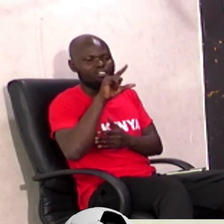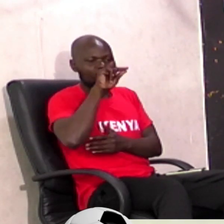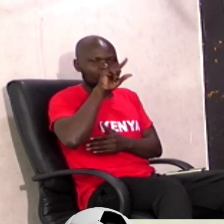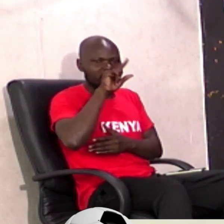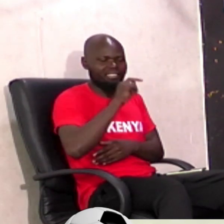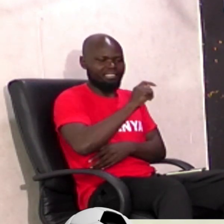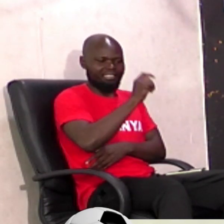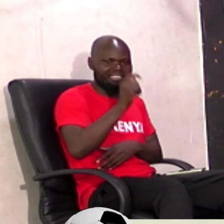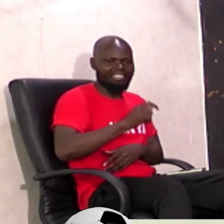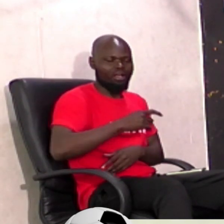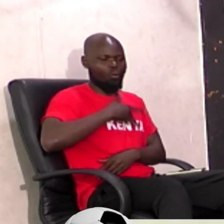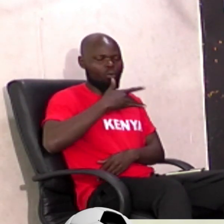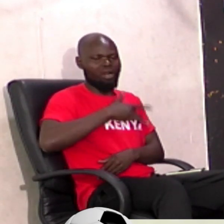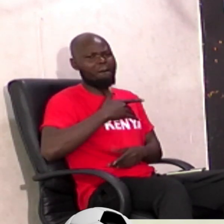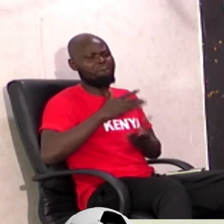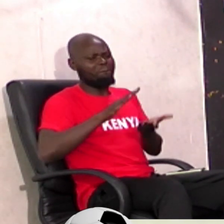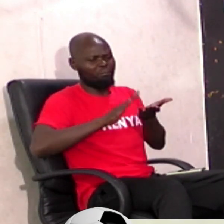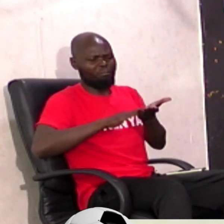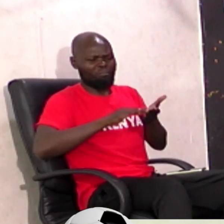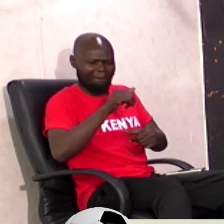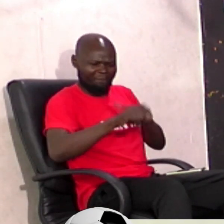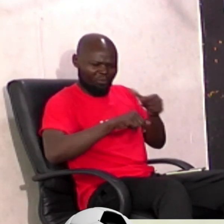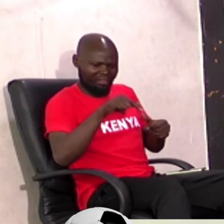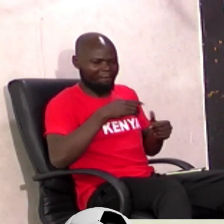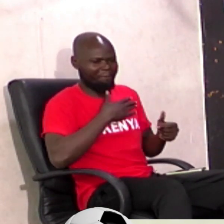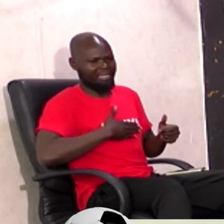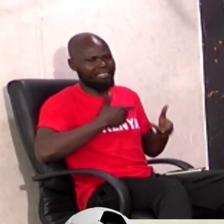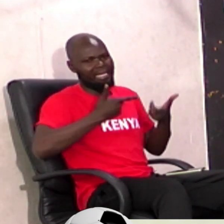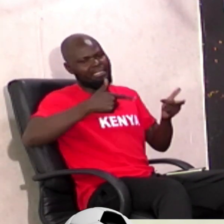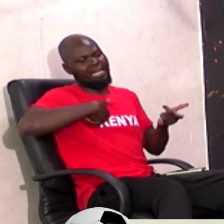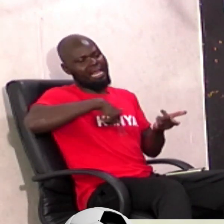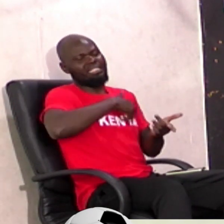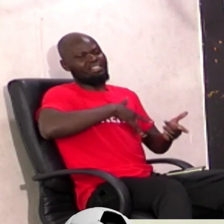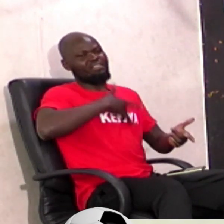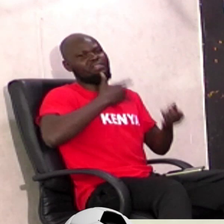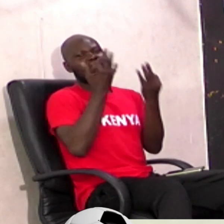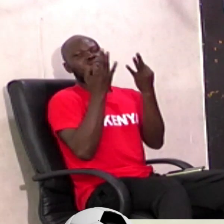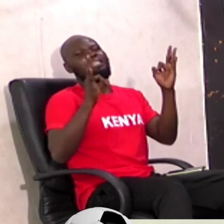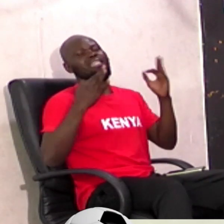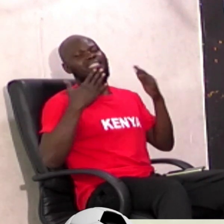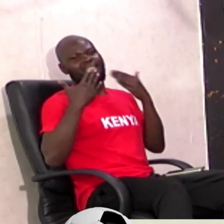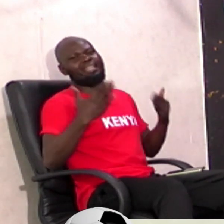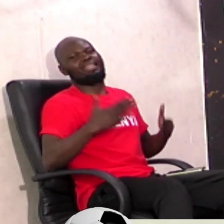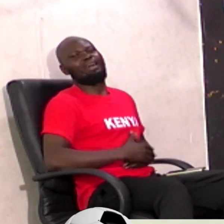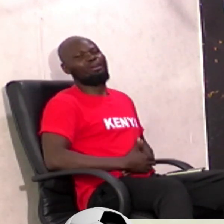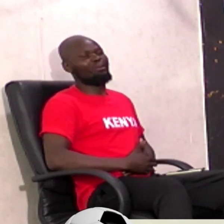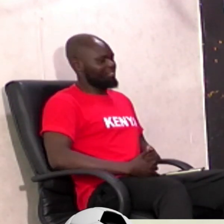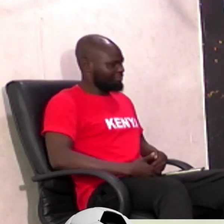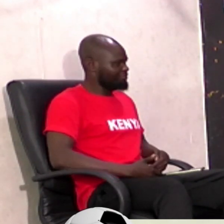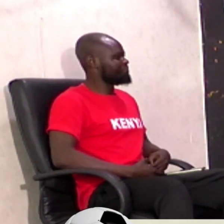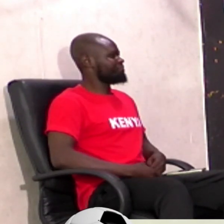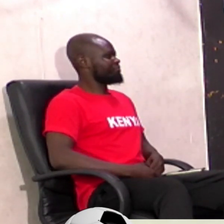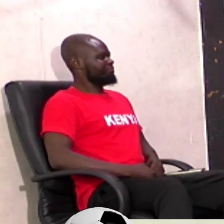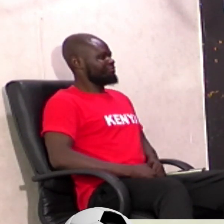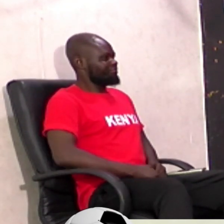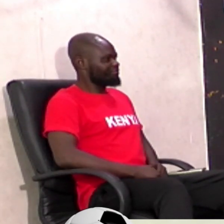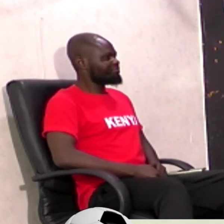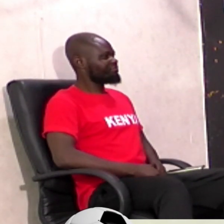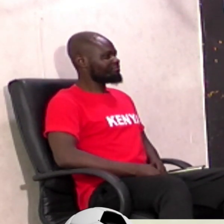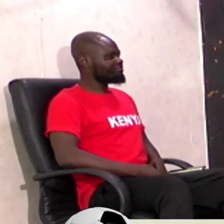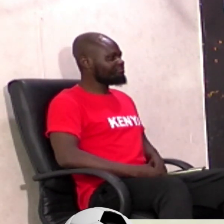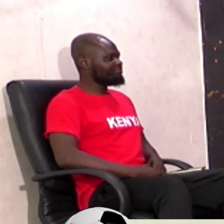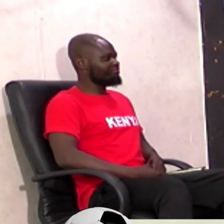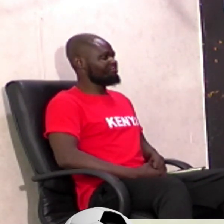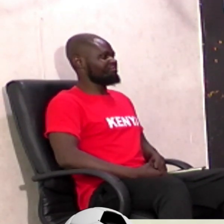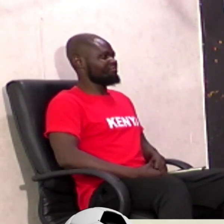opinions on what you agree on what you don't agree on with us. Our socials are on Facebook, Twitter, and Instagram,